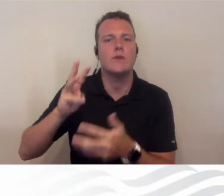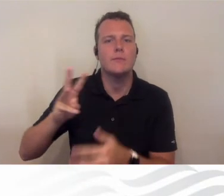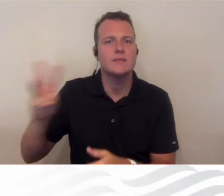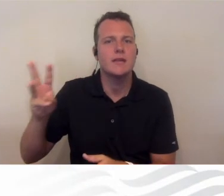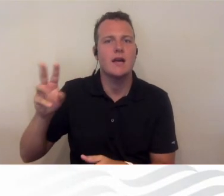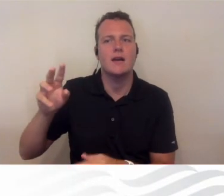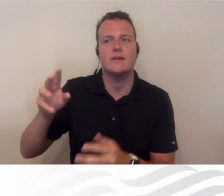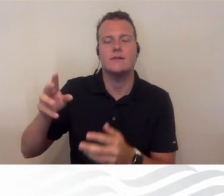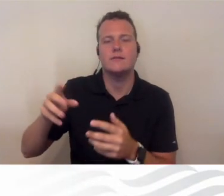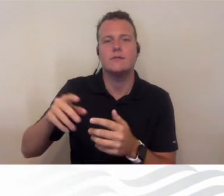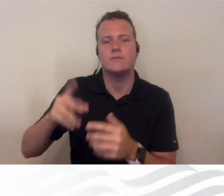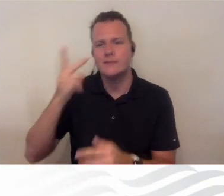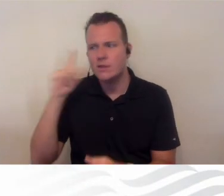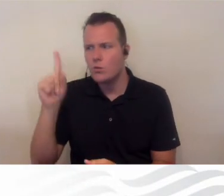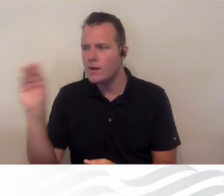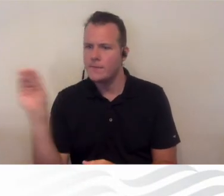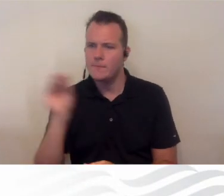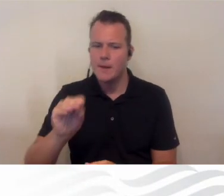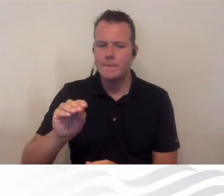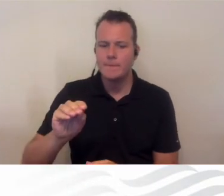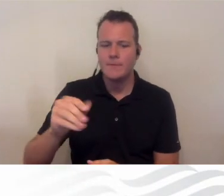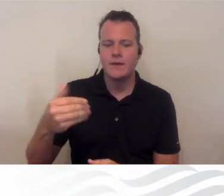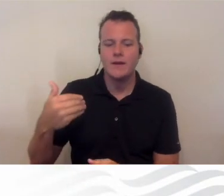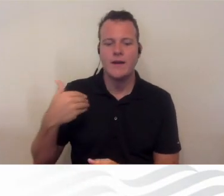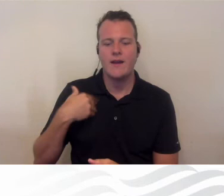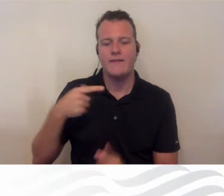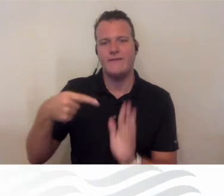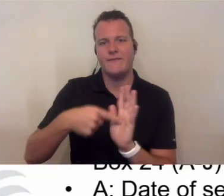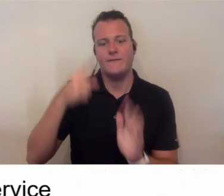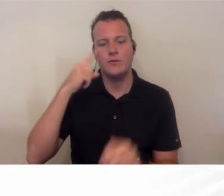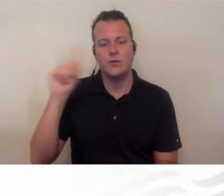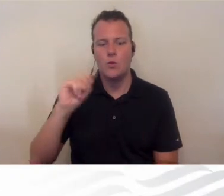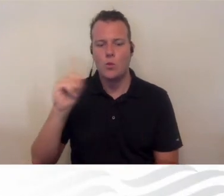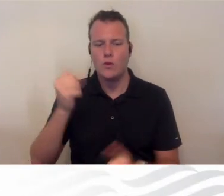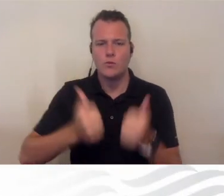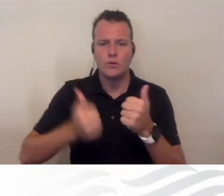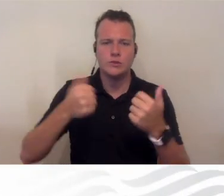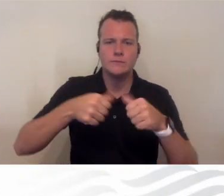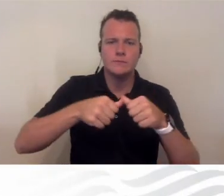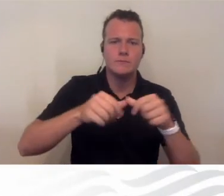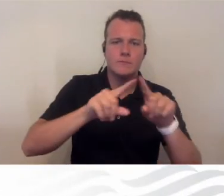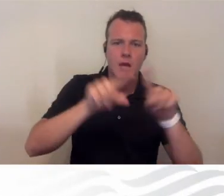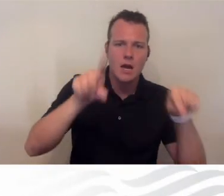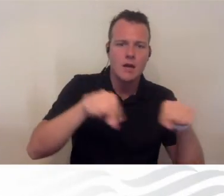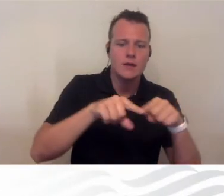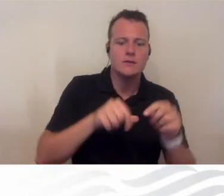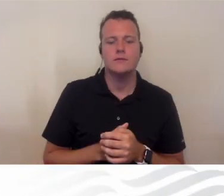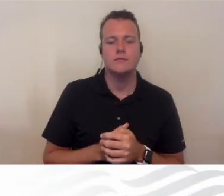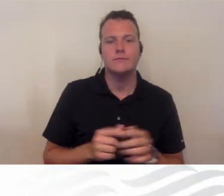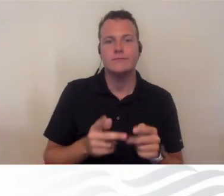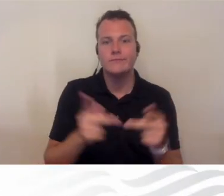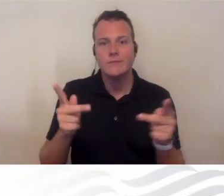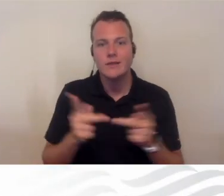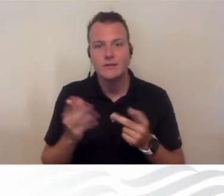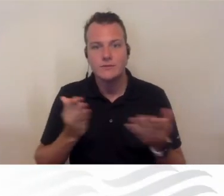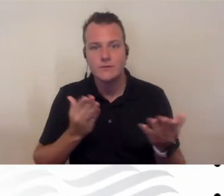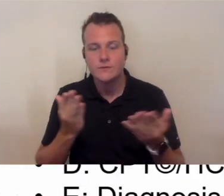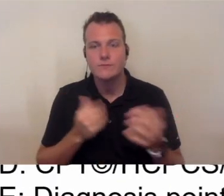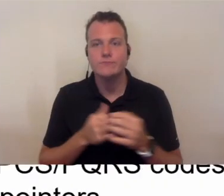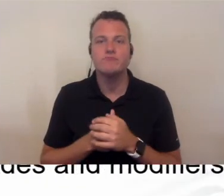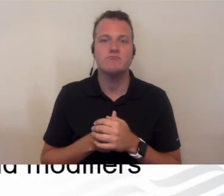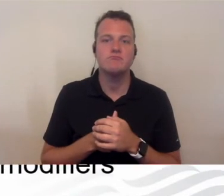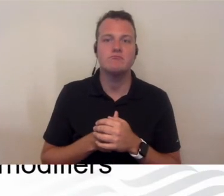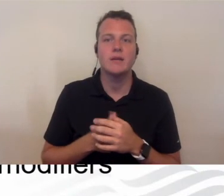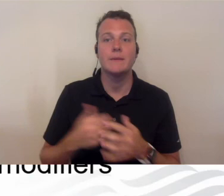websites where you can look and see what goes in where. And here I have it for you as to what goes in which box, what's the place of